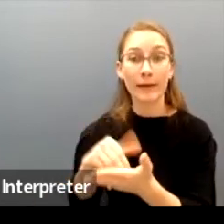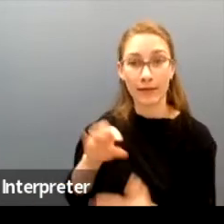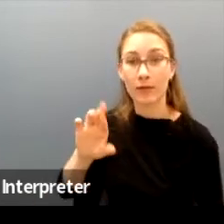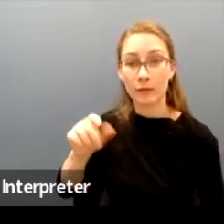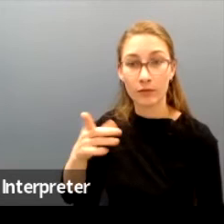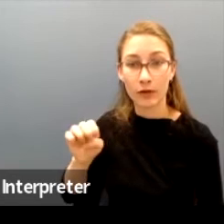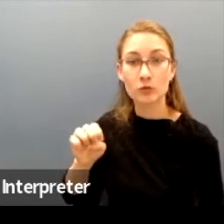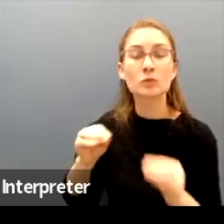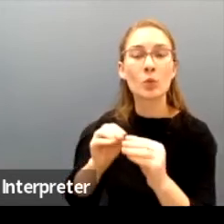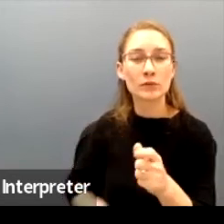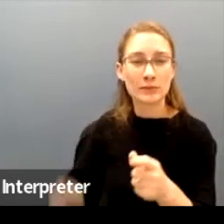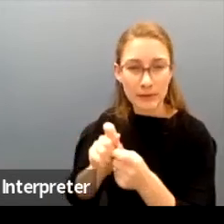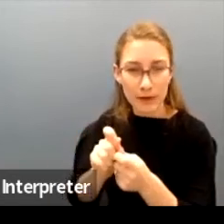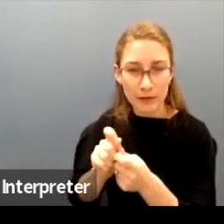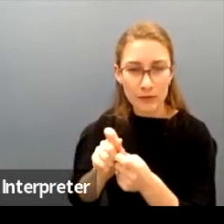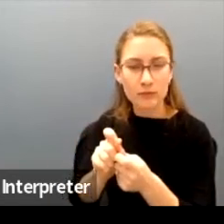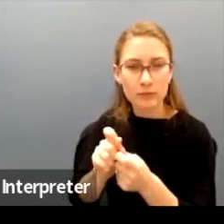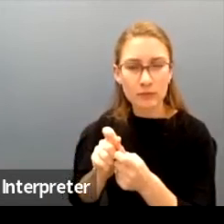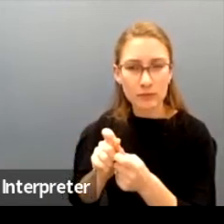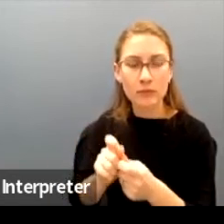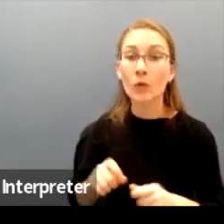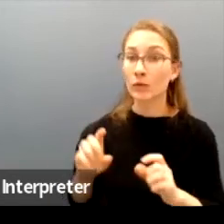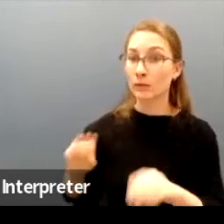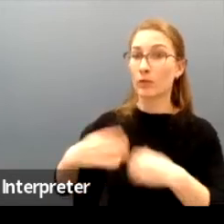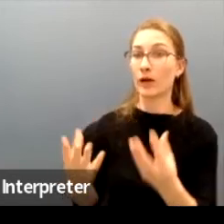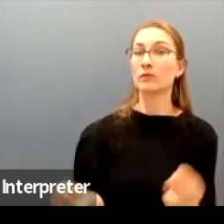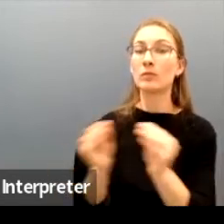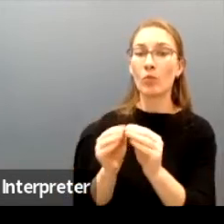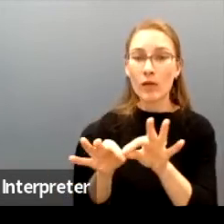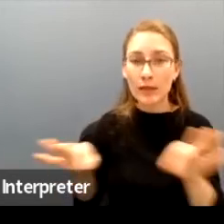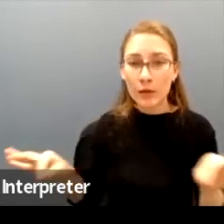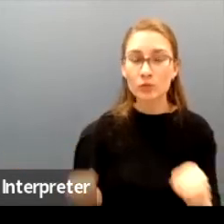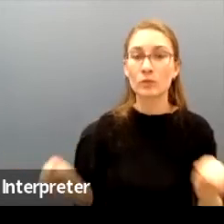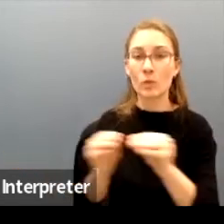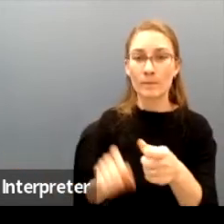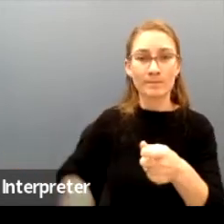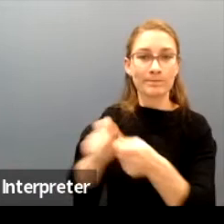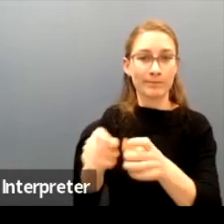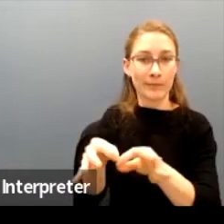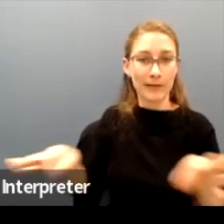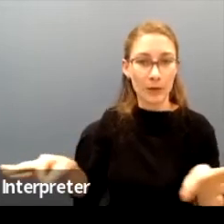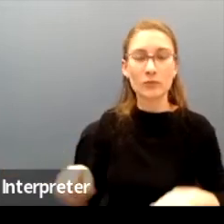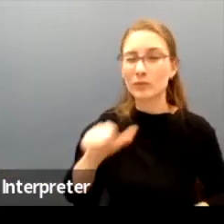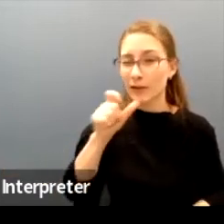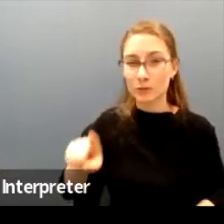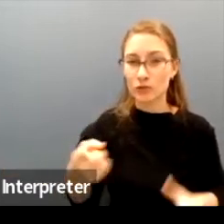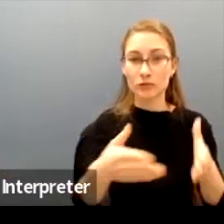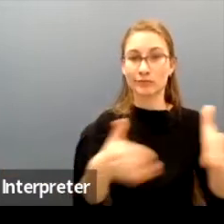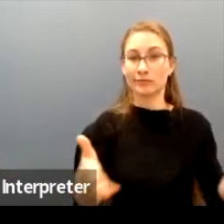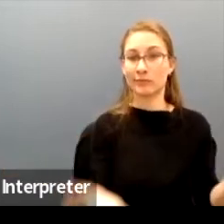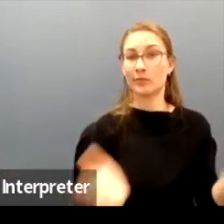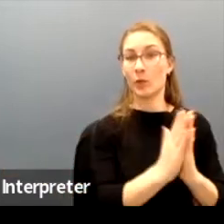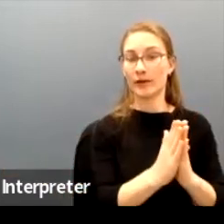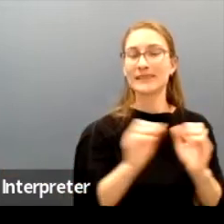and give them as much language as possible. So it's not just requests either. I think you could see that when